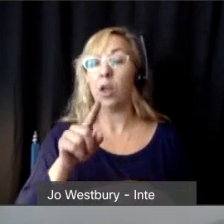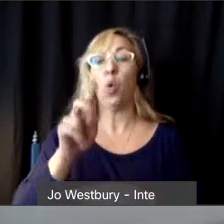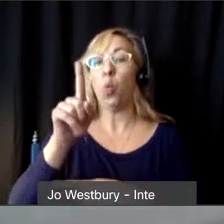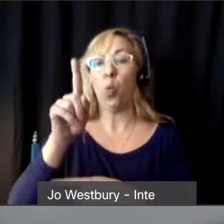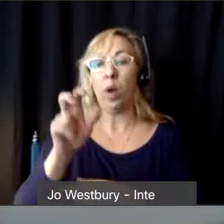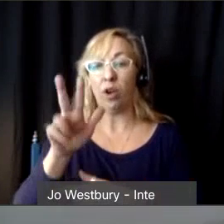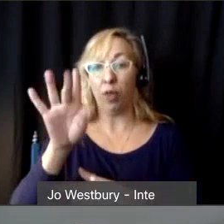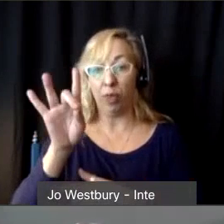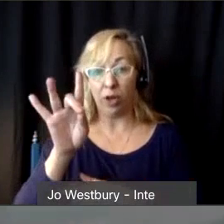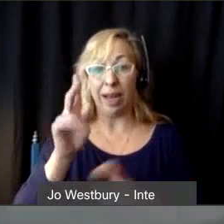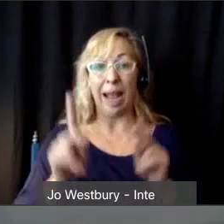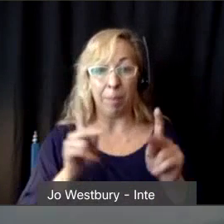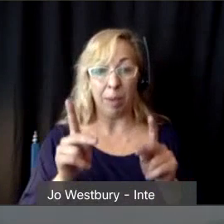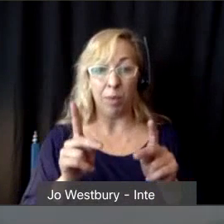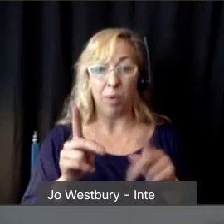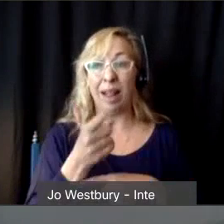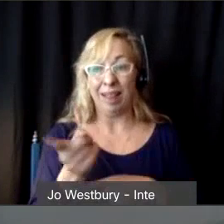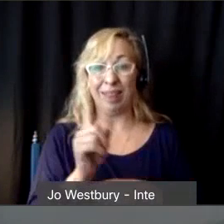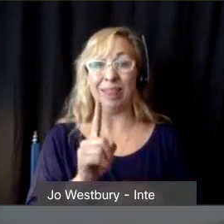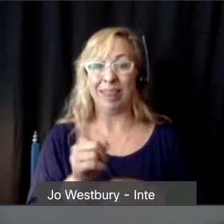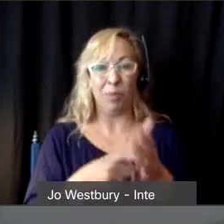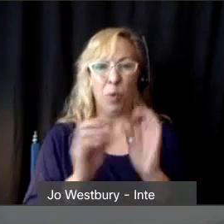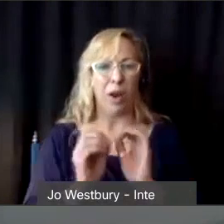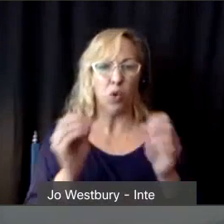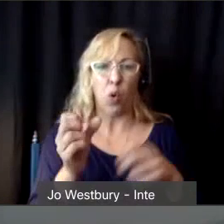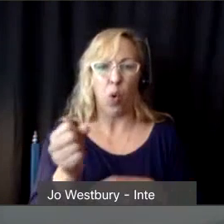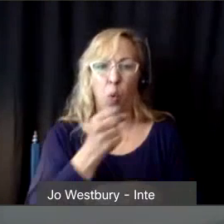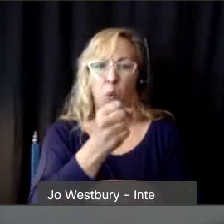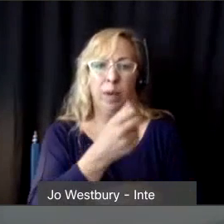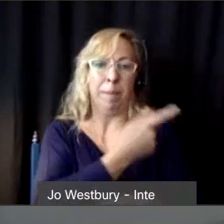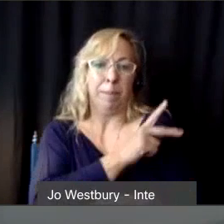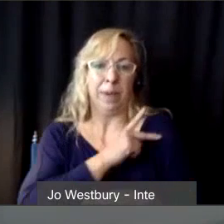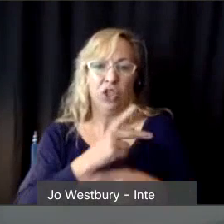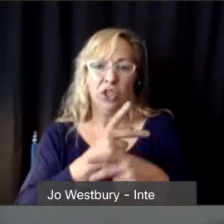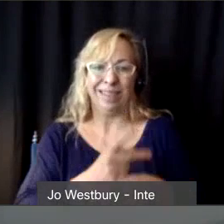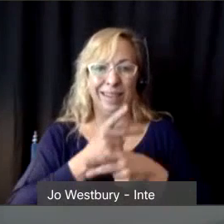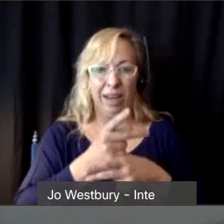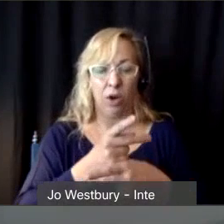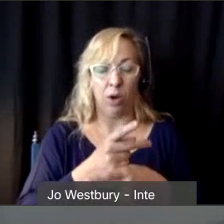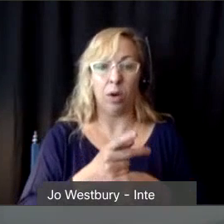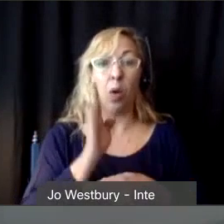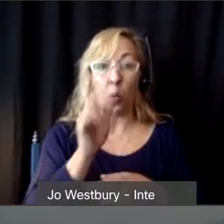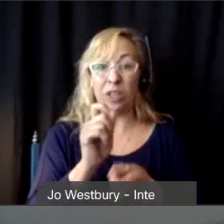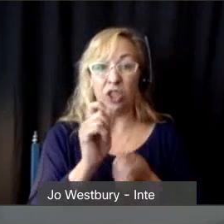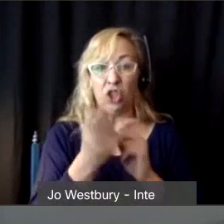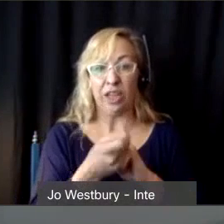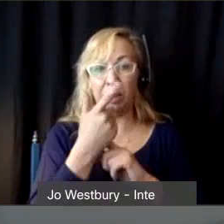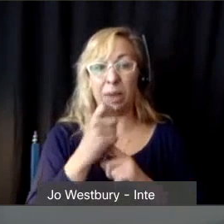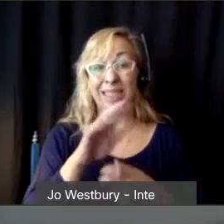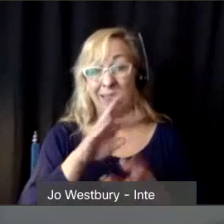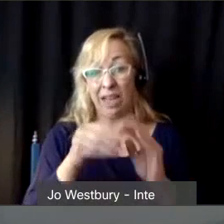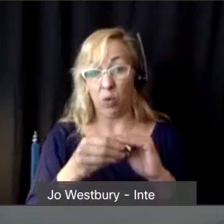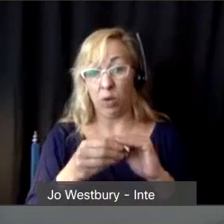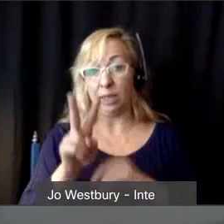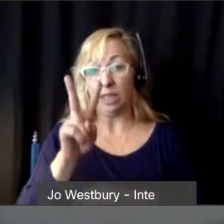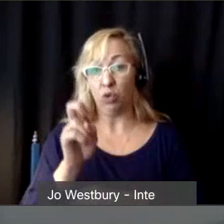138 people who required no inpatient care. I'm only changing it because the total comes up to 258,